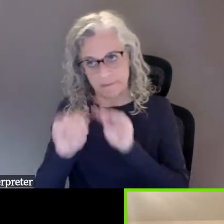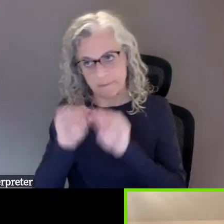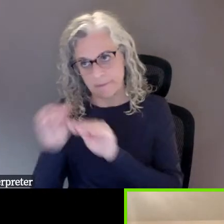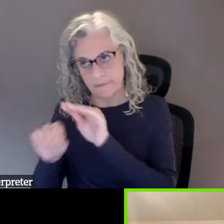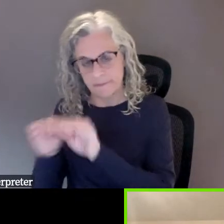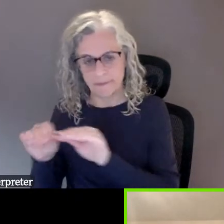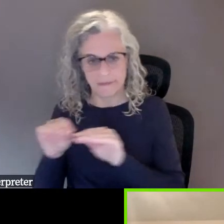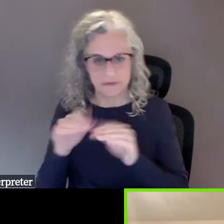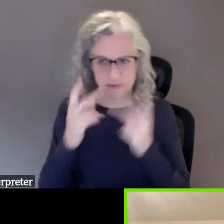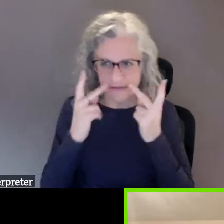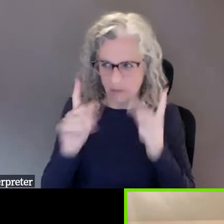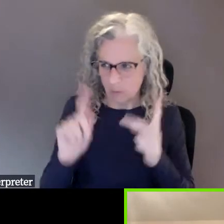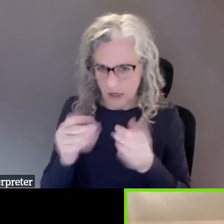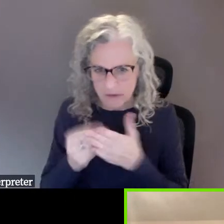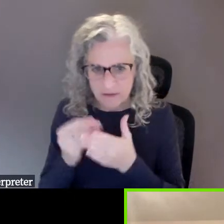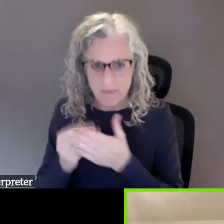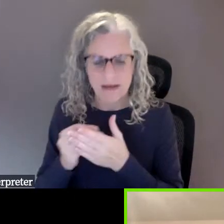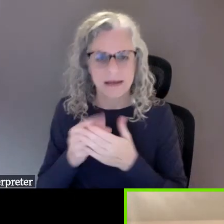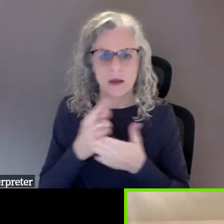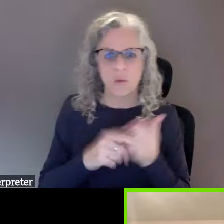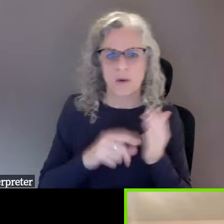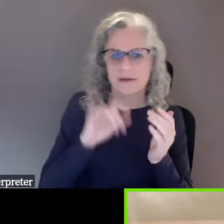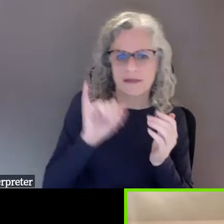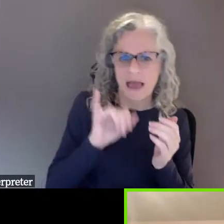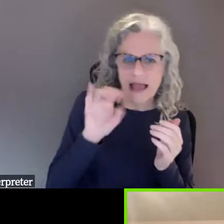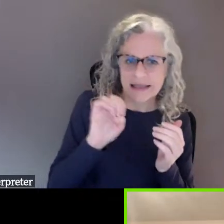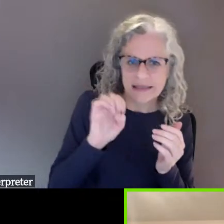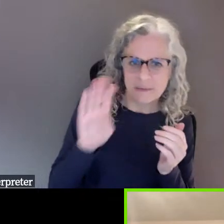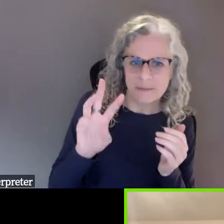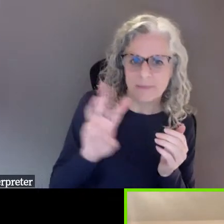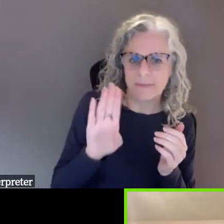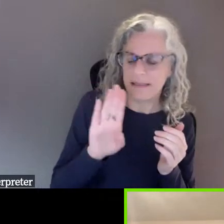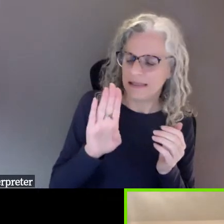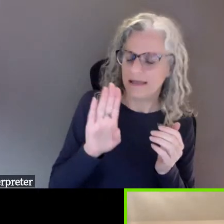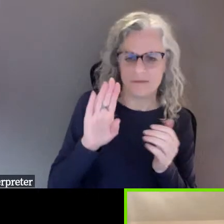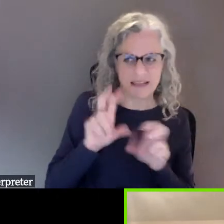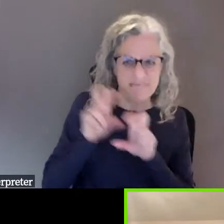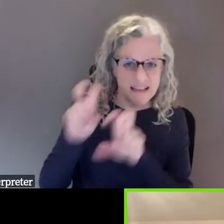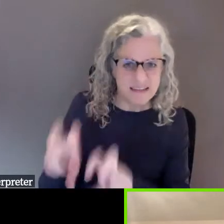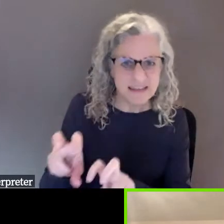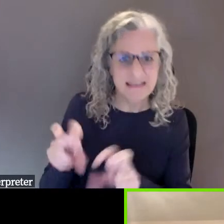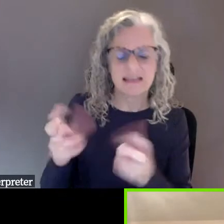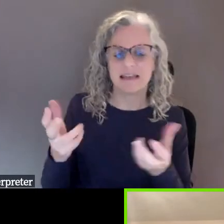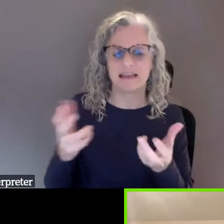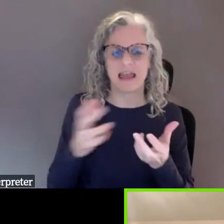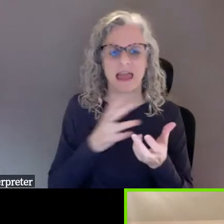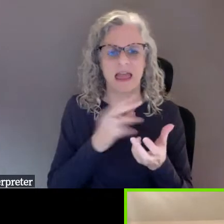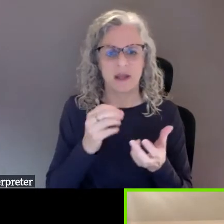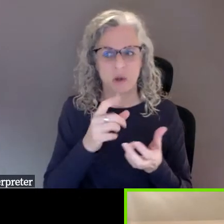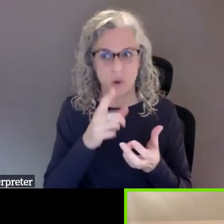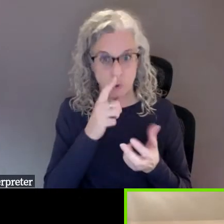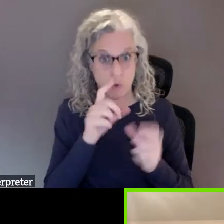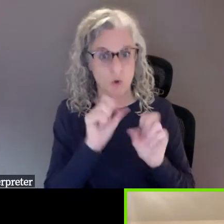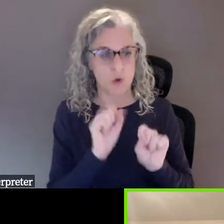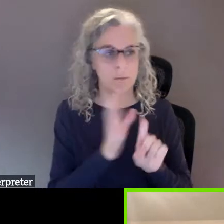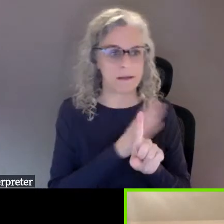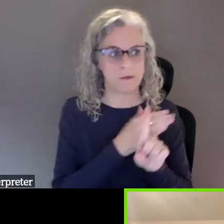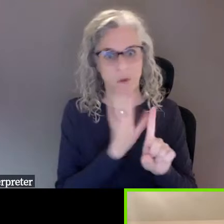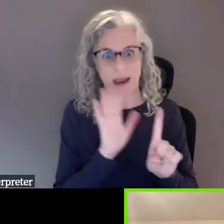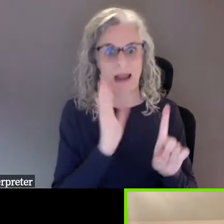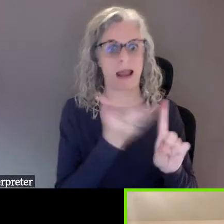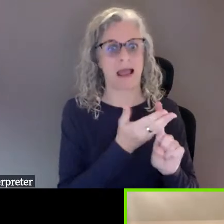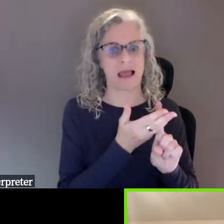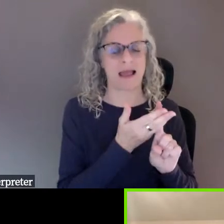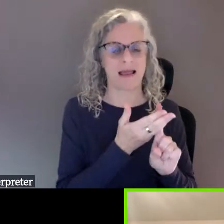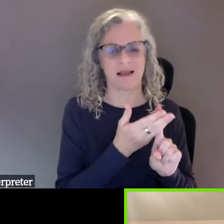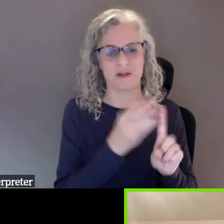and what the IEB was divesting, and who would be movable on whether or not they would vote yes to divest.